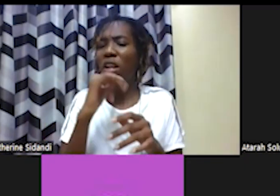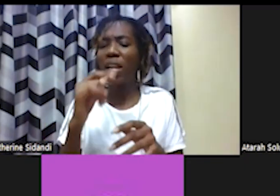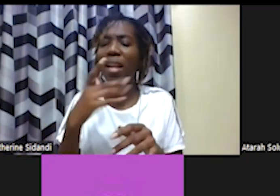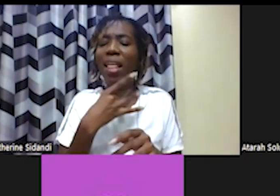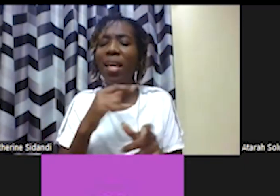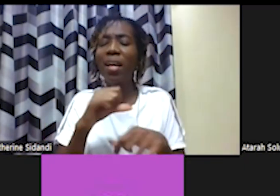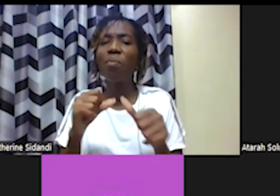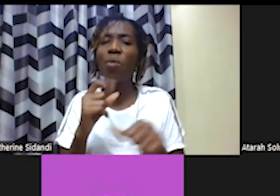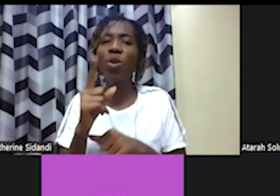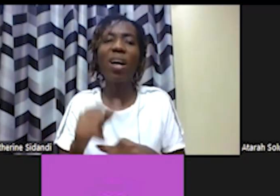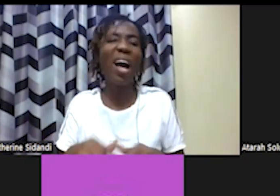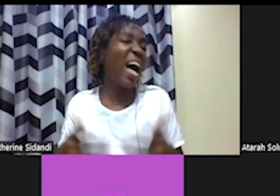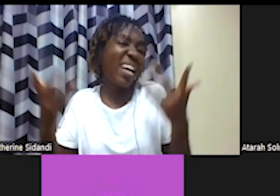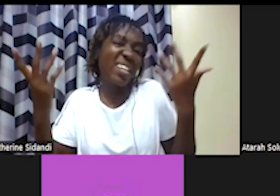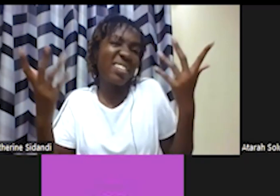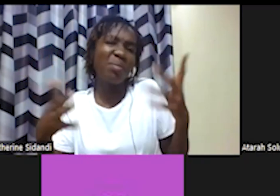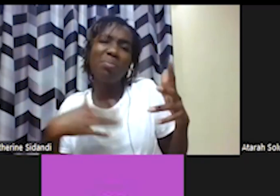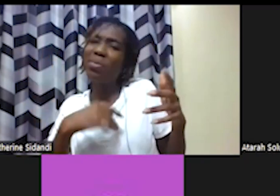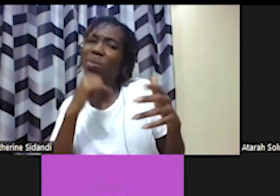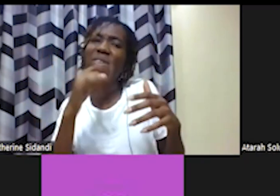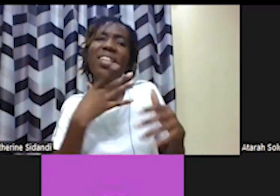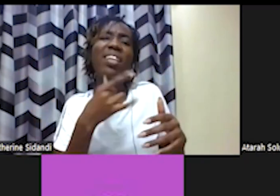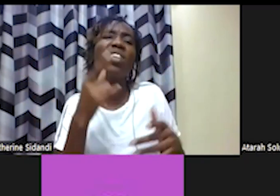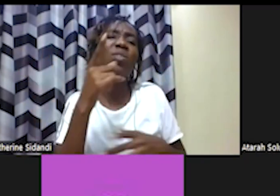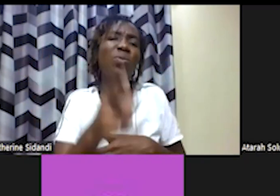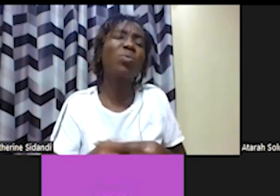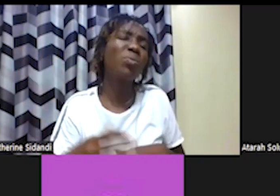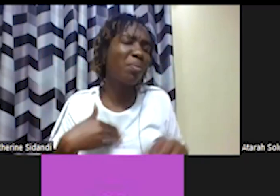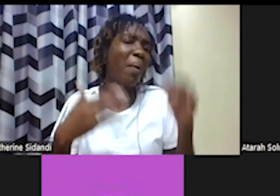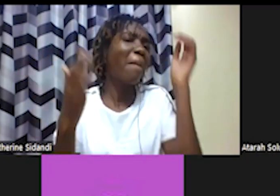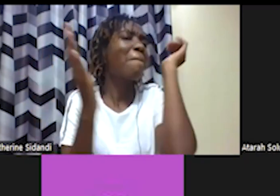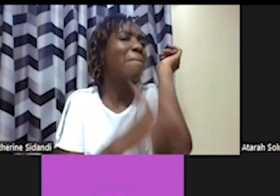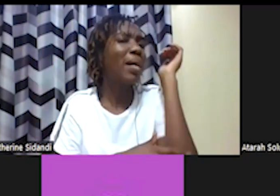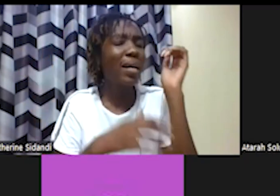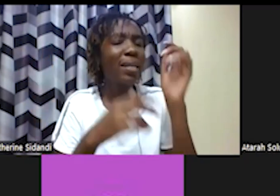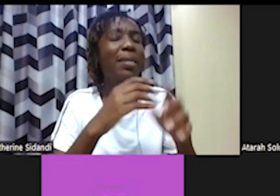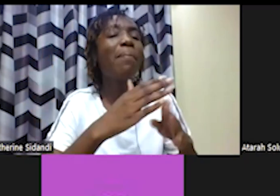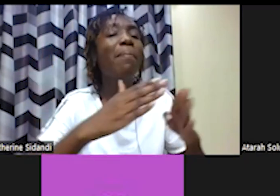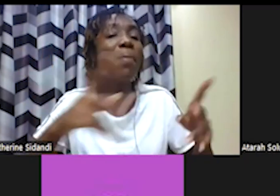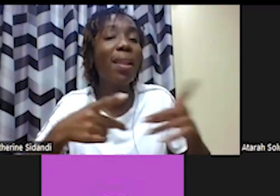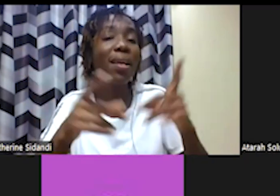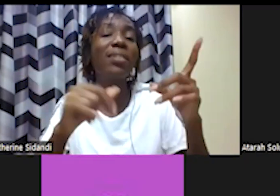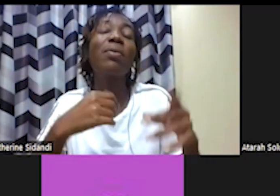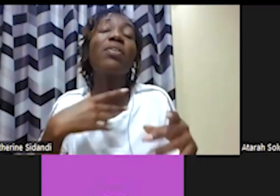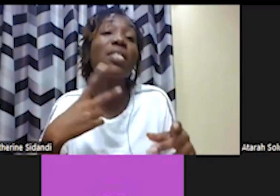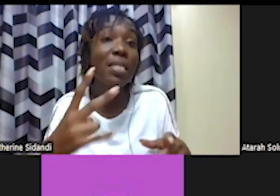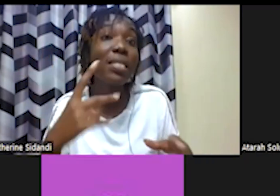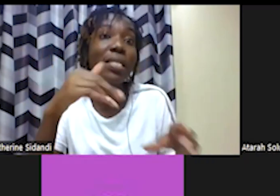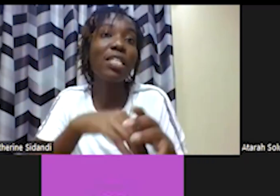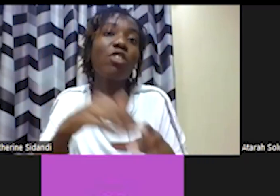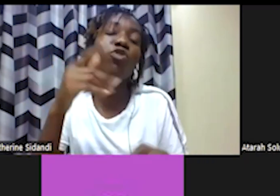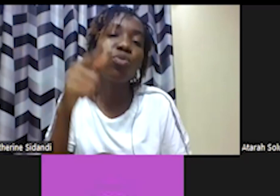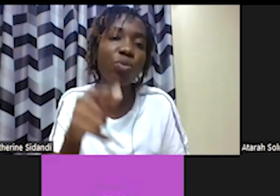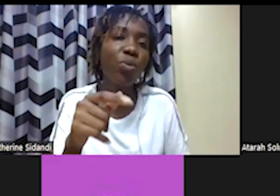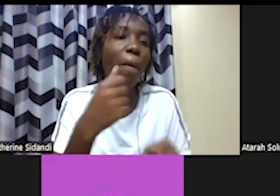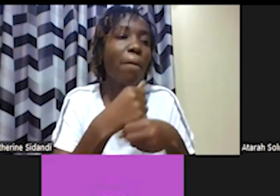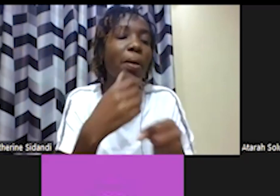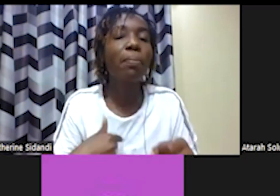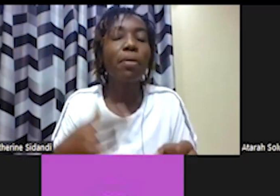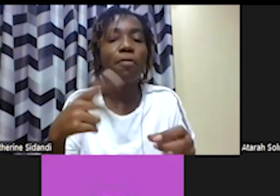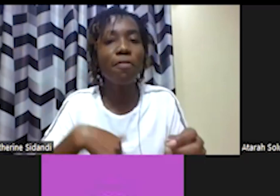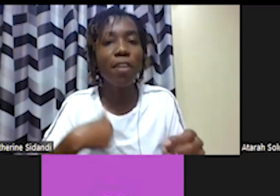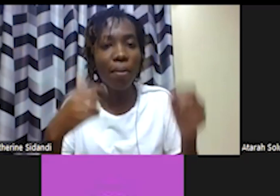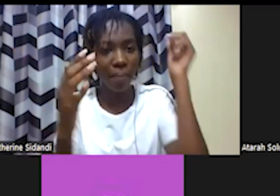something, it's not like I don't like you. It is my bad side which is being seen in you that makes me feel bad.